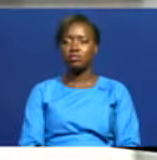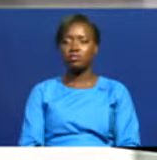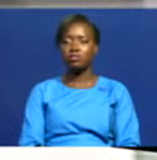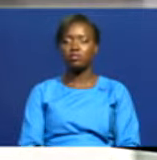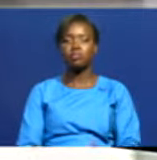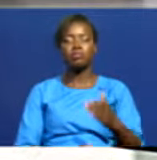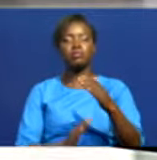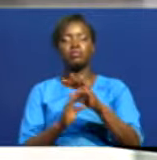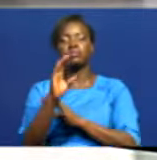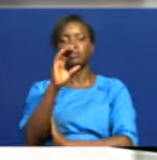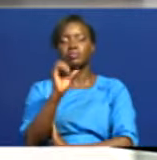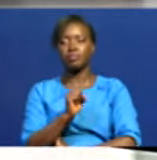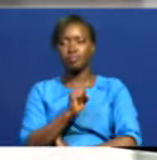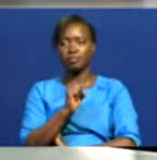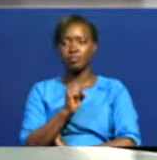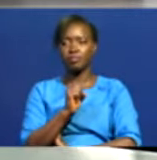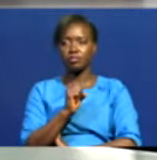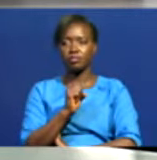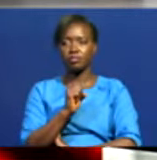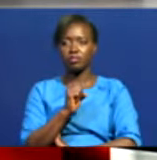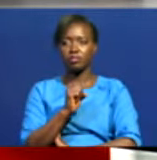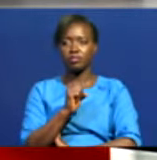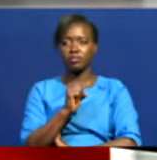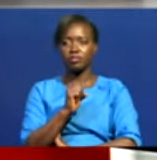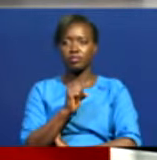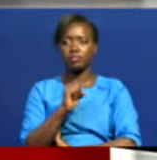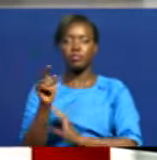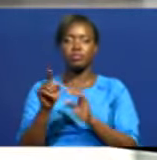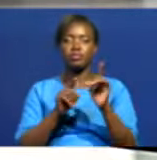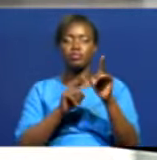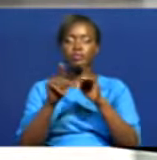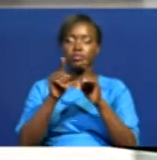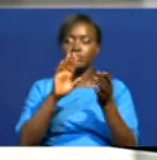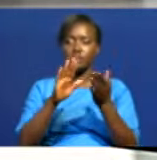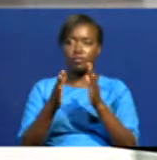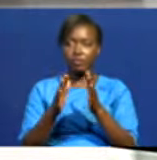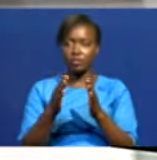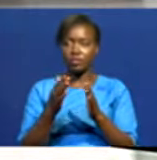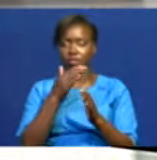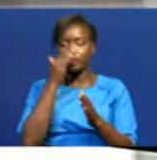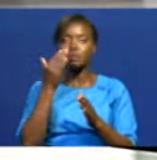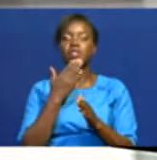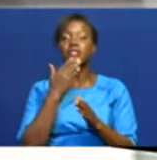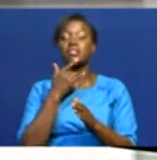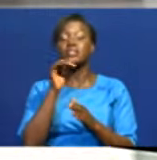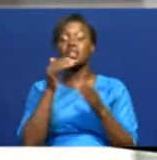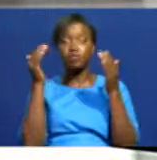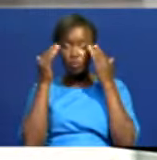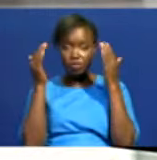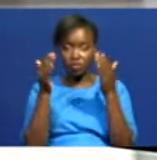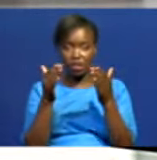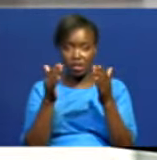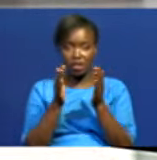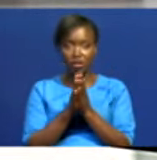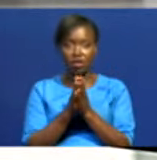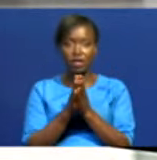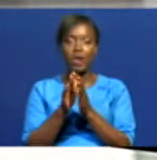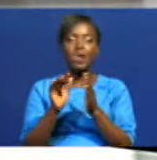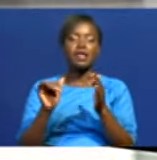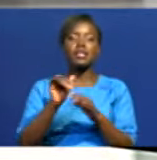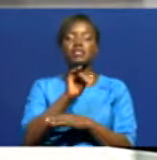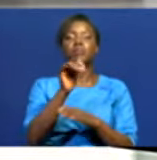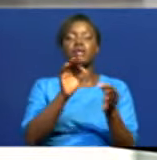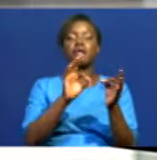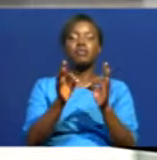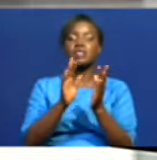Prime Cabinet Secretary and Cabinet Secretary for Foreign Affairs Musalia Mudavadi says that he will be focusing on diaspora affairs